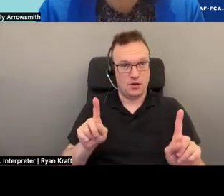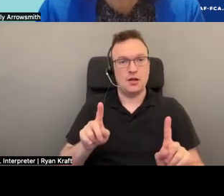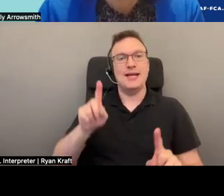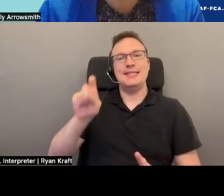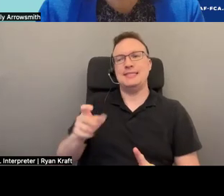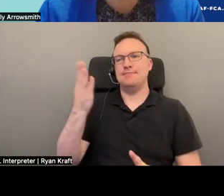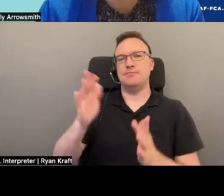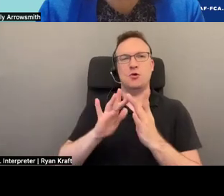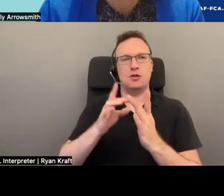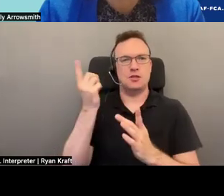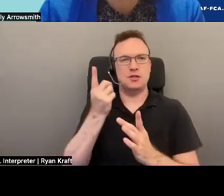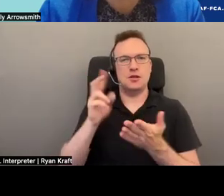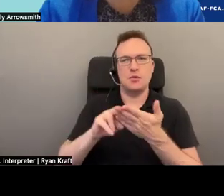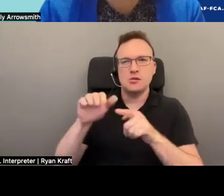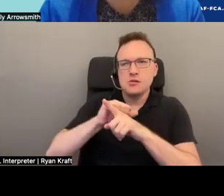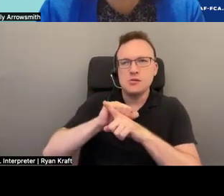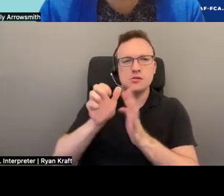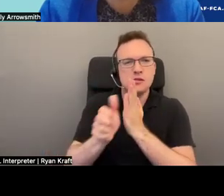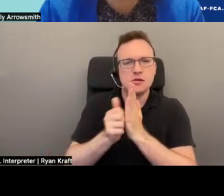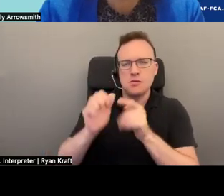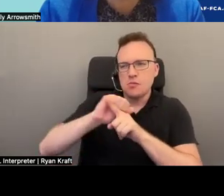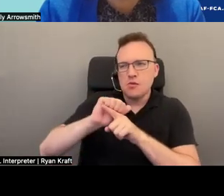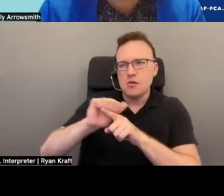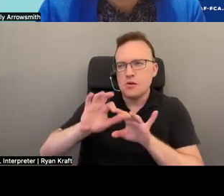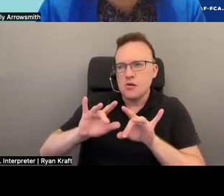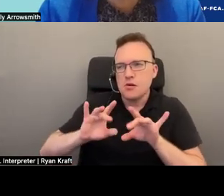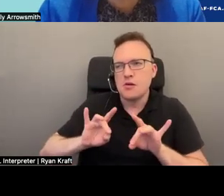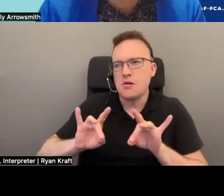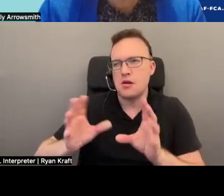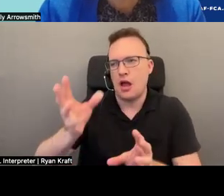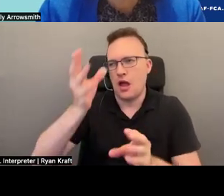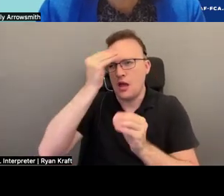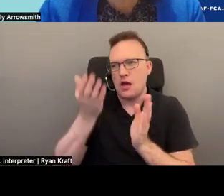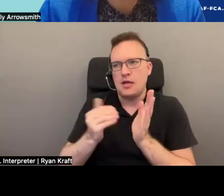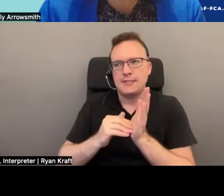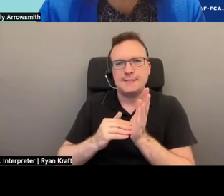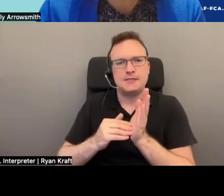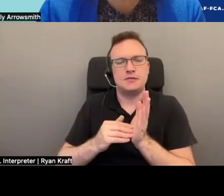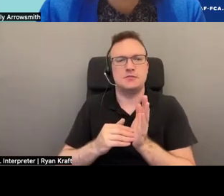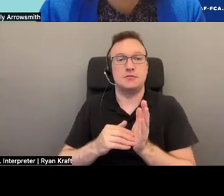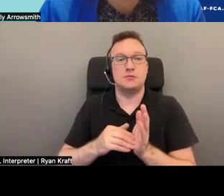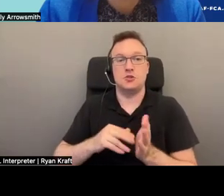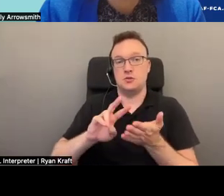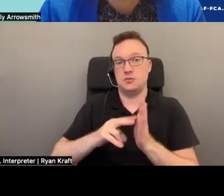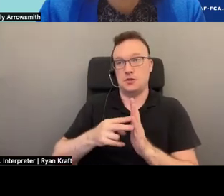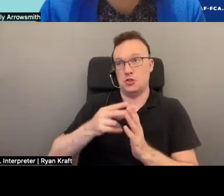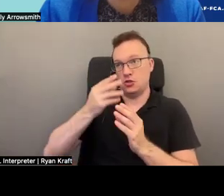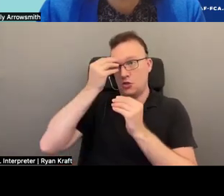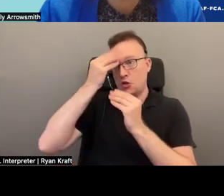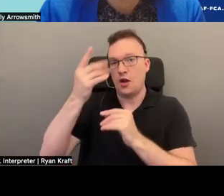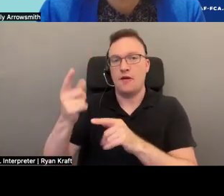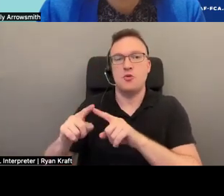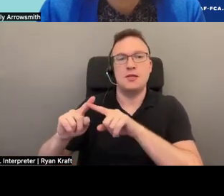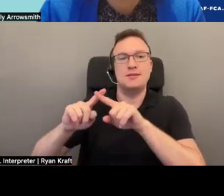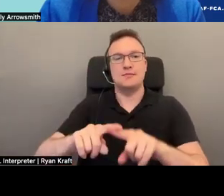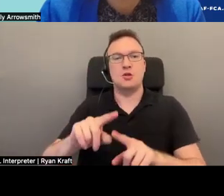so that they can practice their skills, and they need the content to be trades-based.